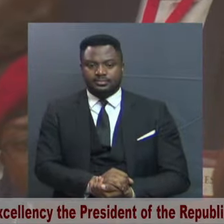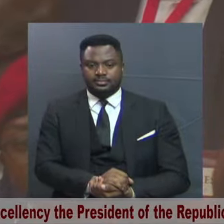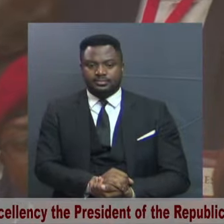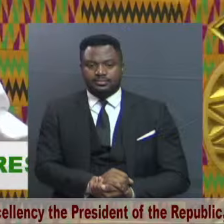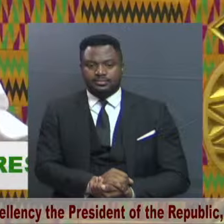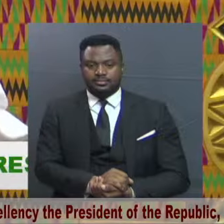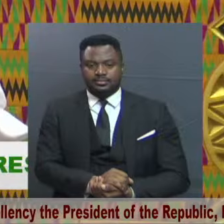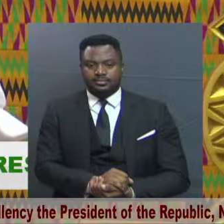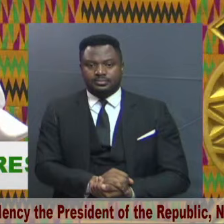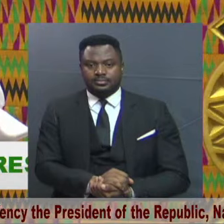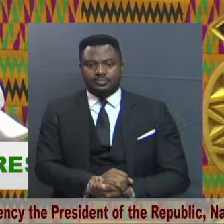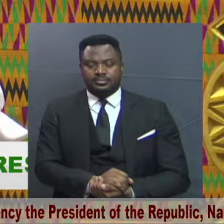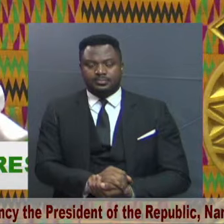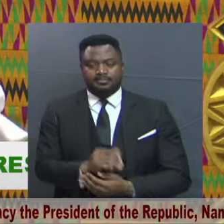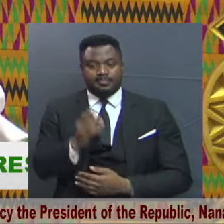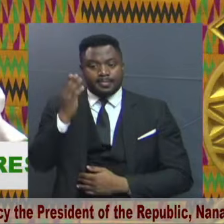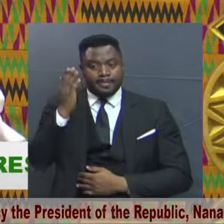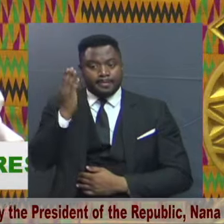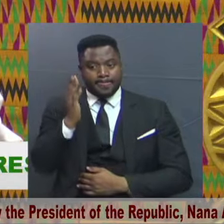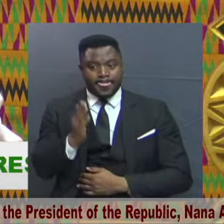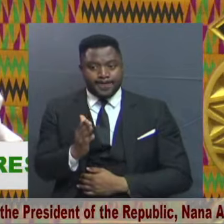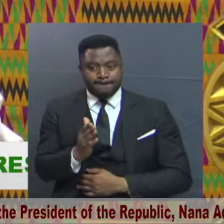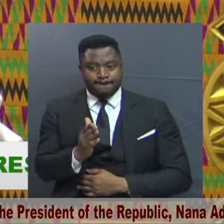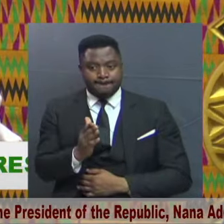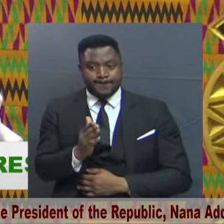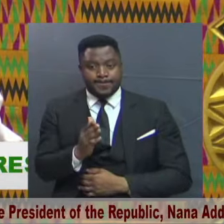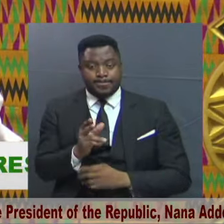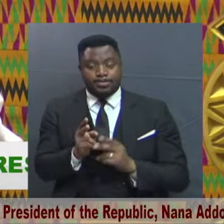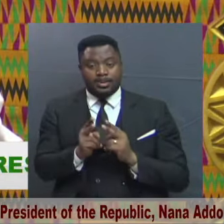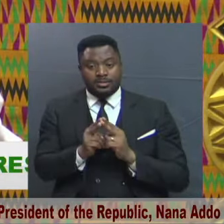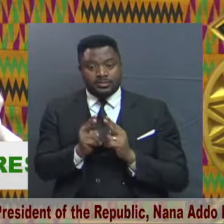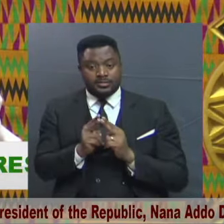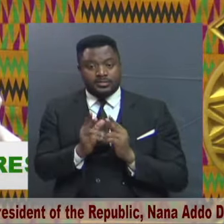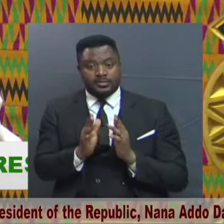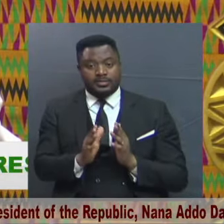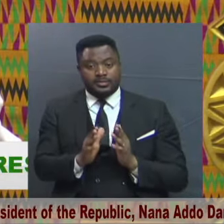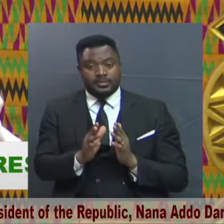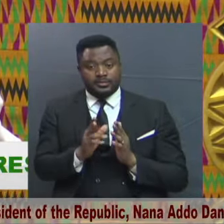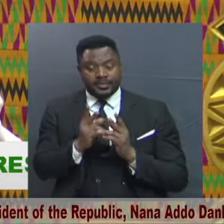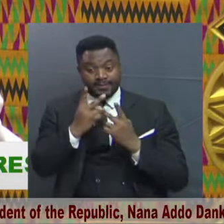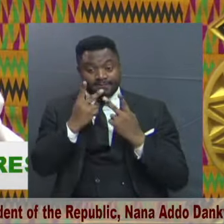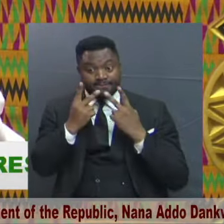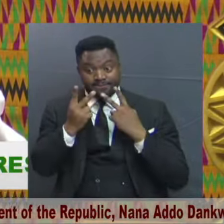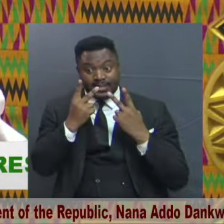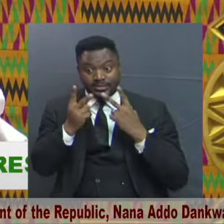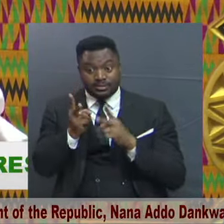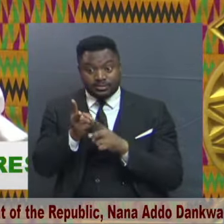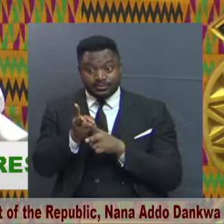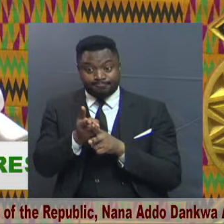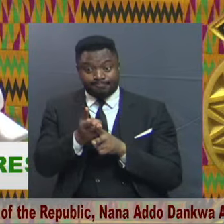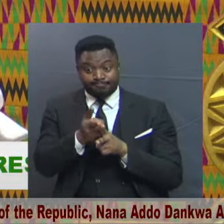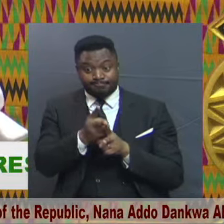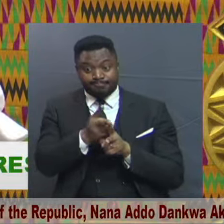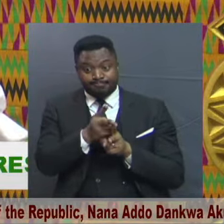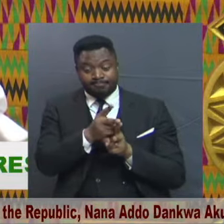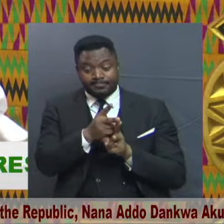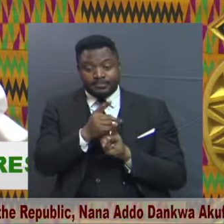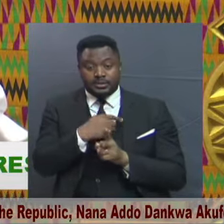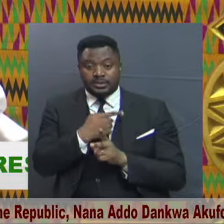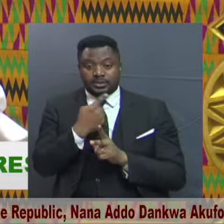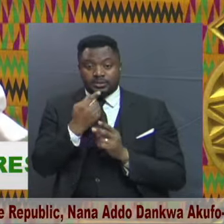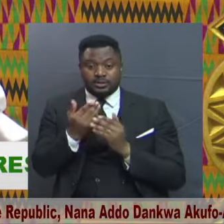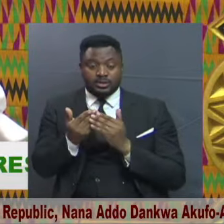members the speaker is very Vigilant and as I mentioned